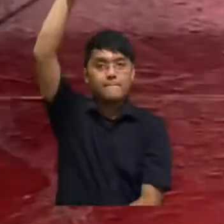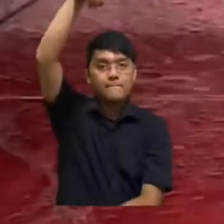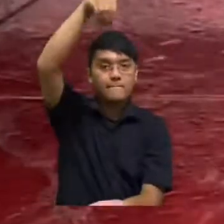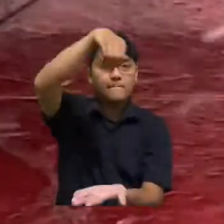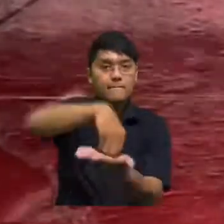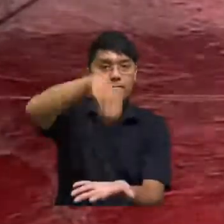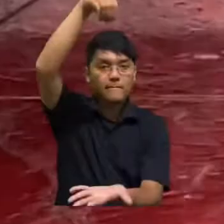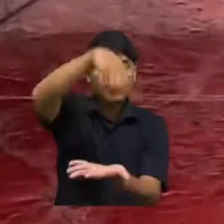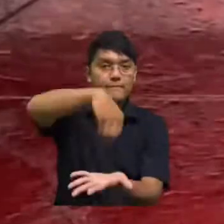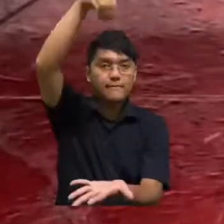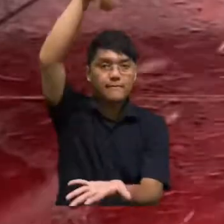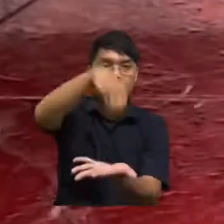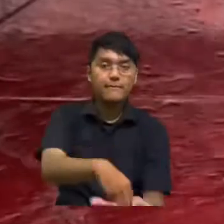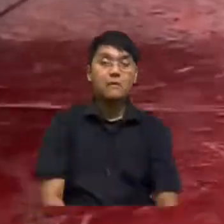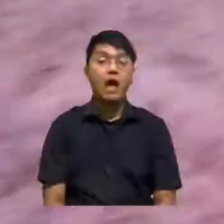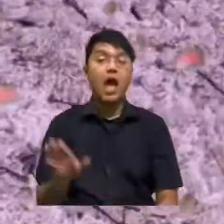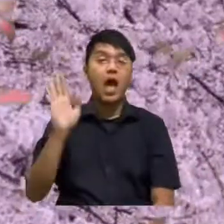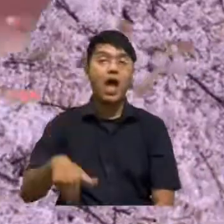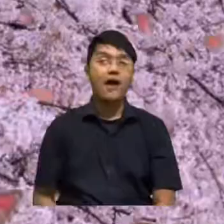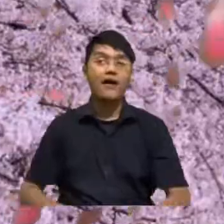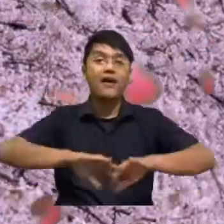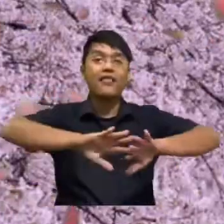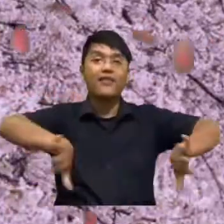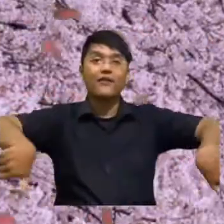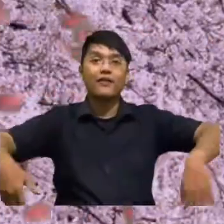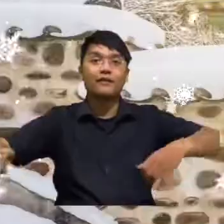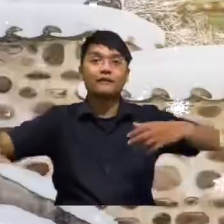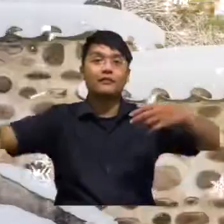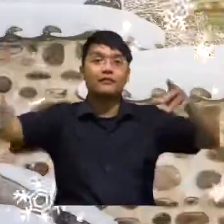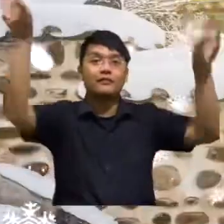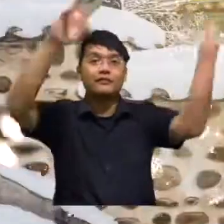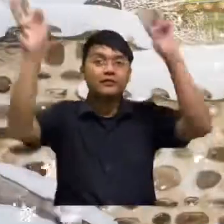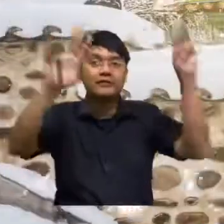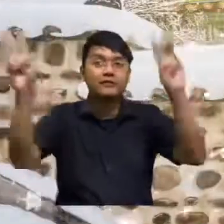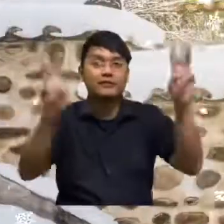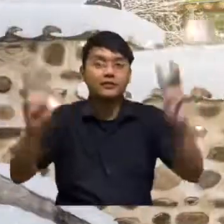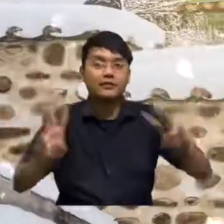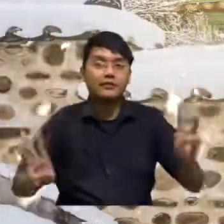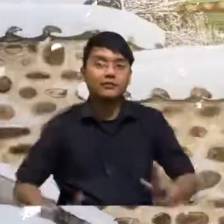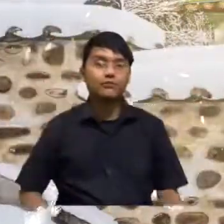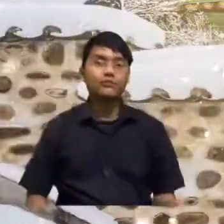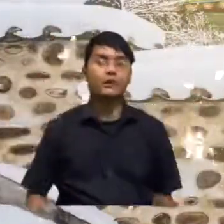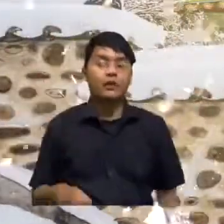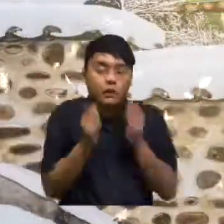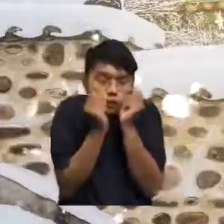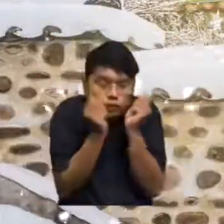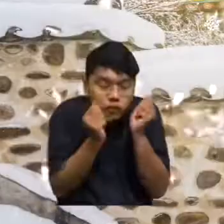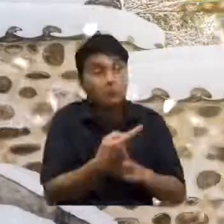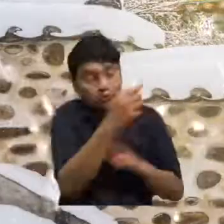gravity, and different seasons.